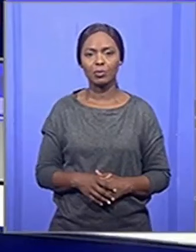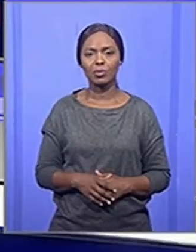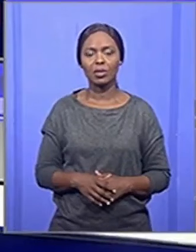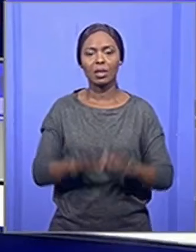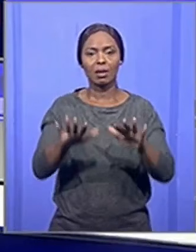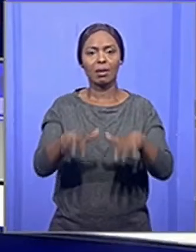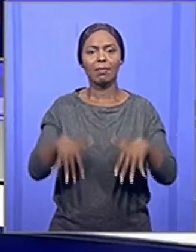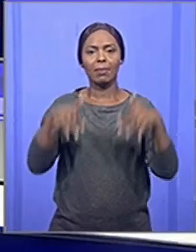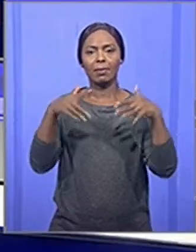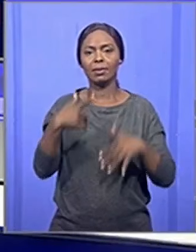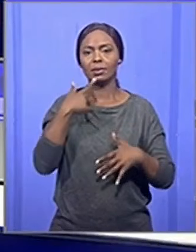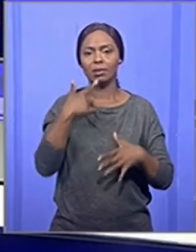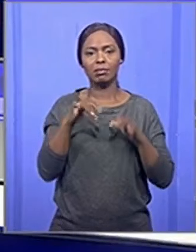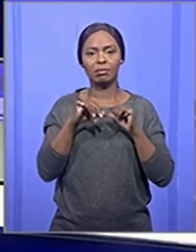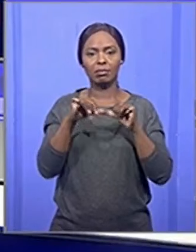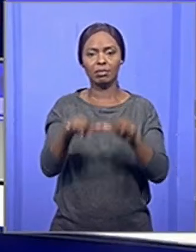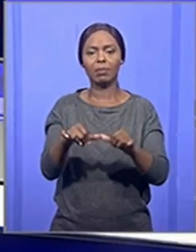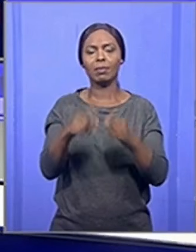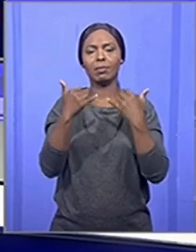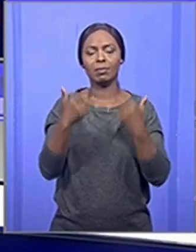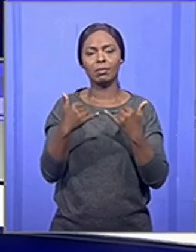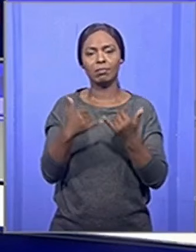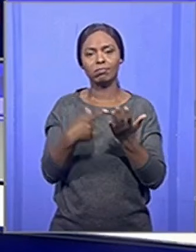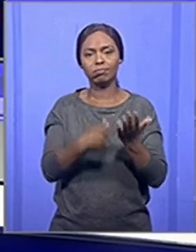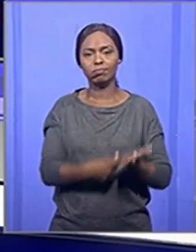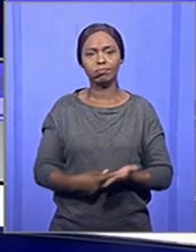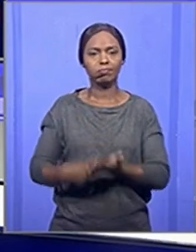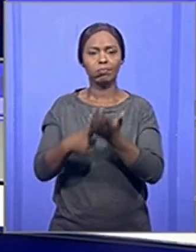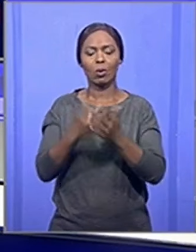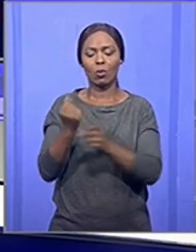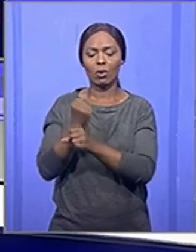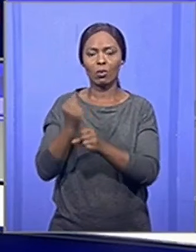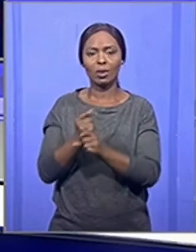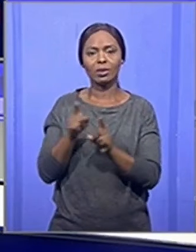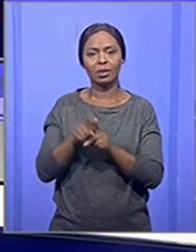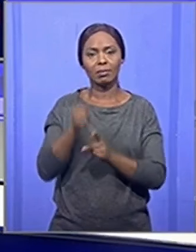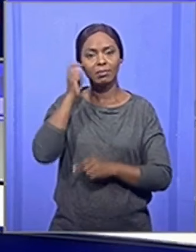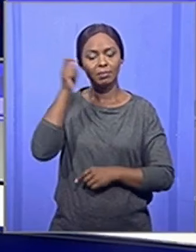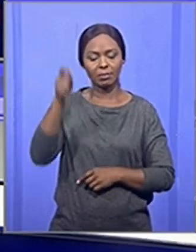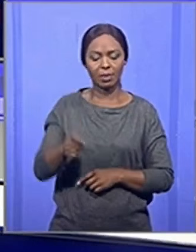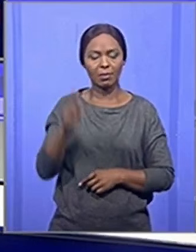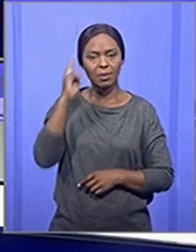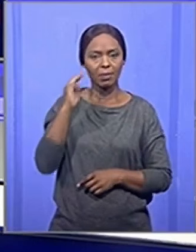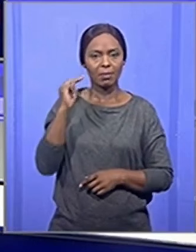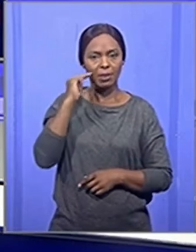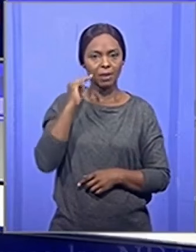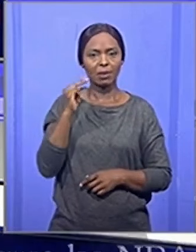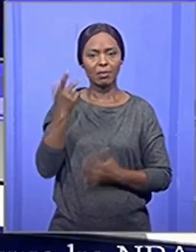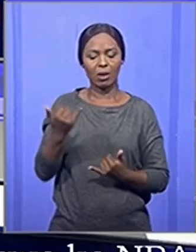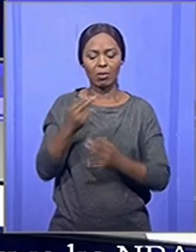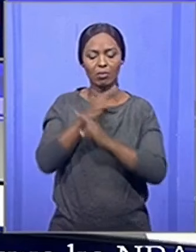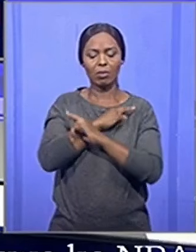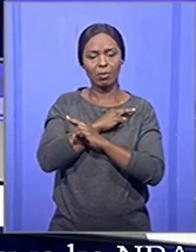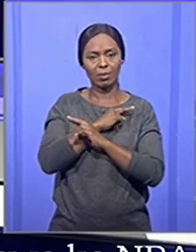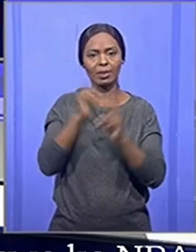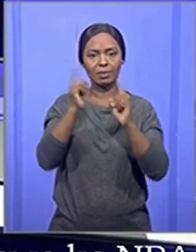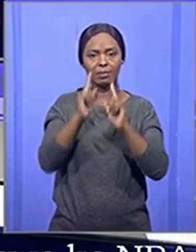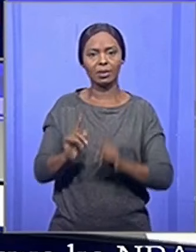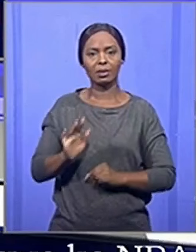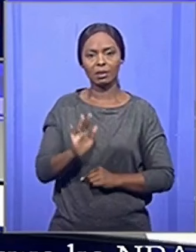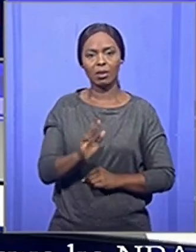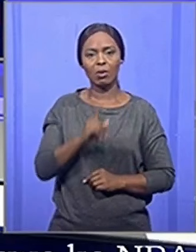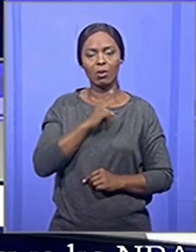Parlamente e re itlotsela pele ka tshebetso ya yona le ha motsamaisi e moholo wa dipuisano Siviwe Mapisa-Nqakula a le matsatsing a phomolo ho